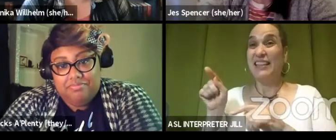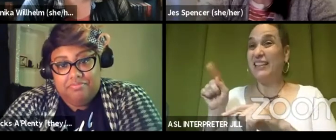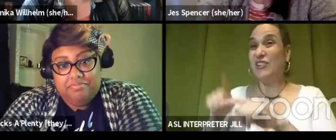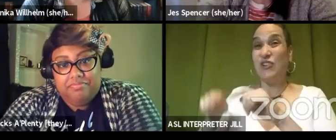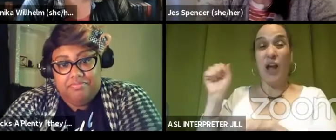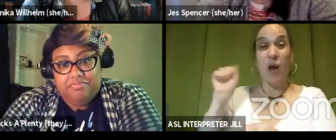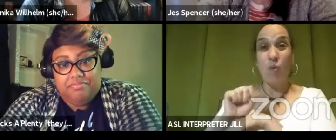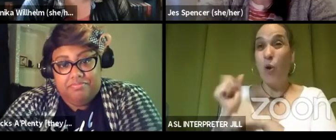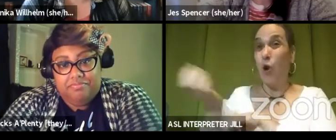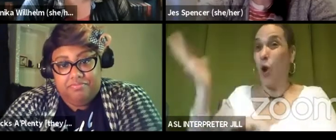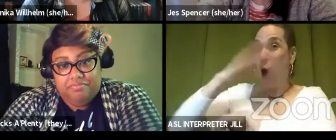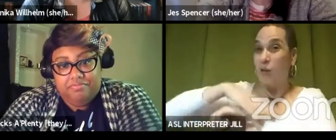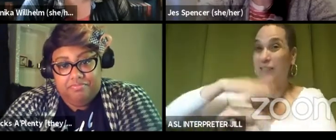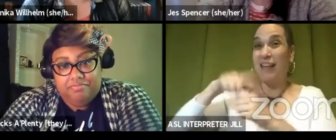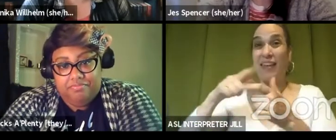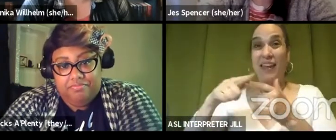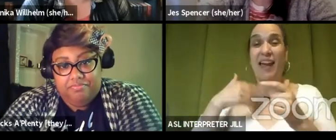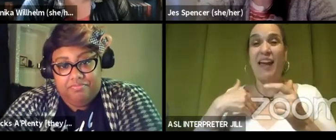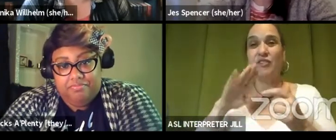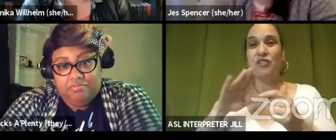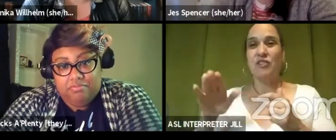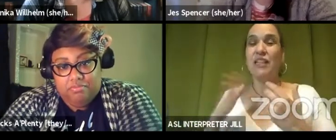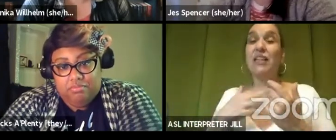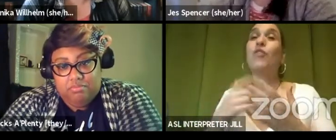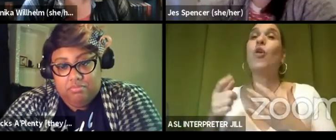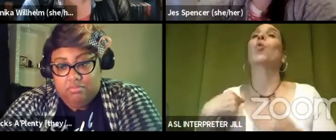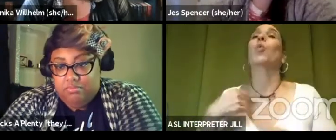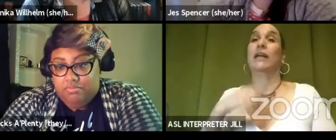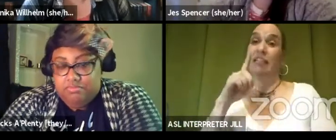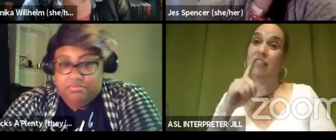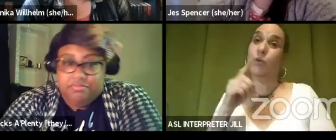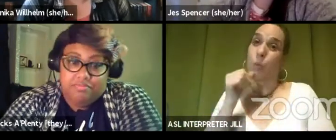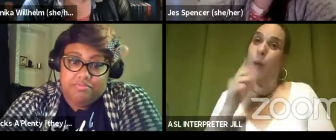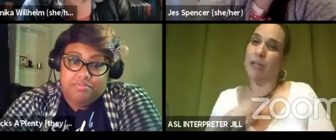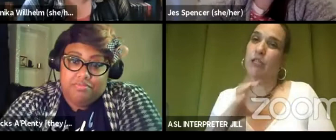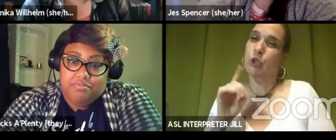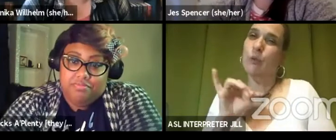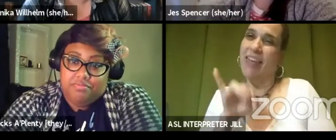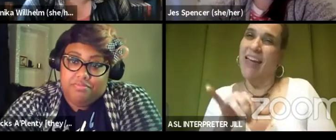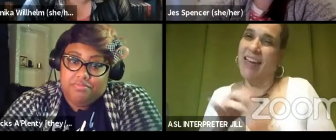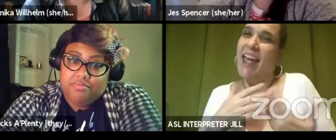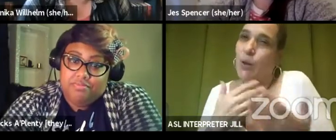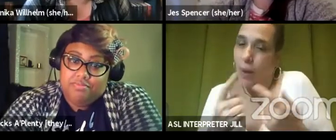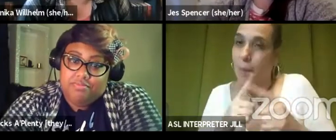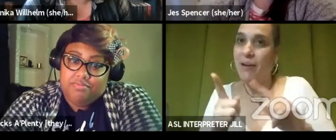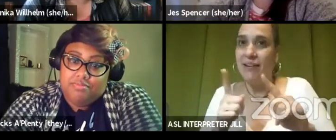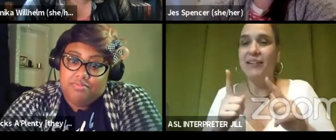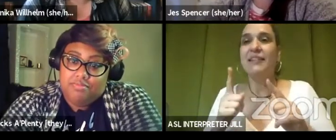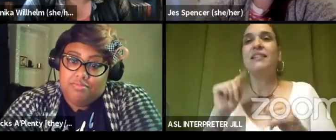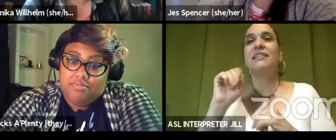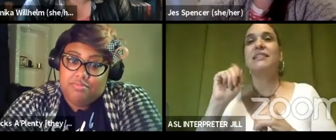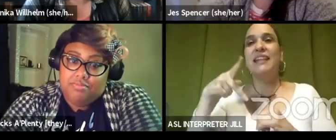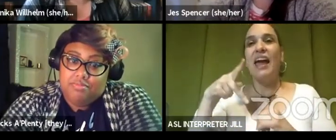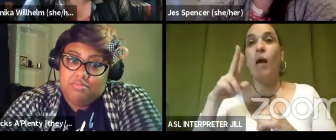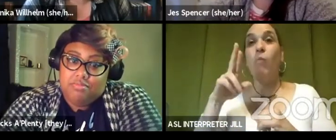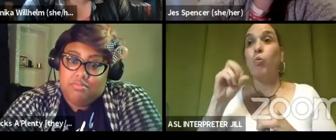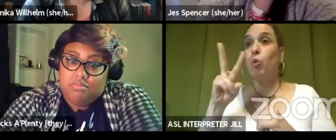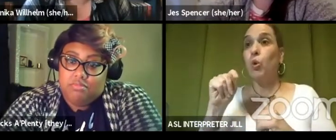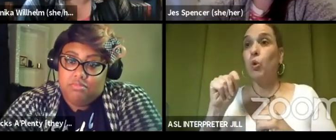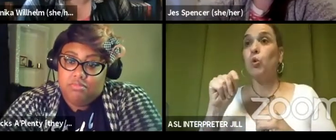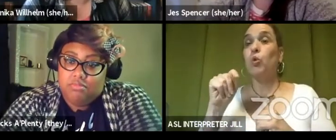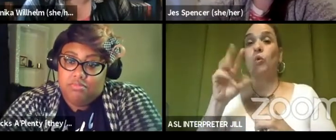have the kids, even though we do stuff like that all the time. But anyway, whatever, bygones. So Taproot let my kids come